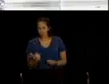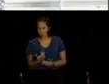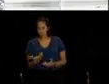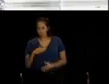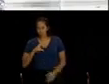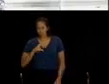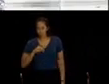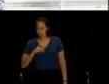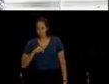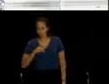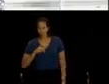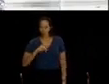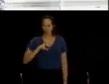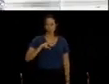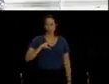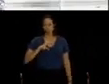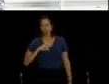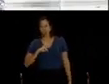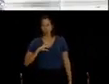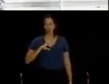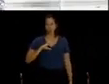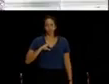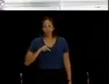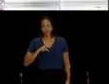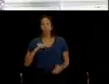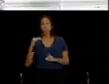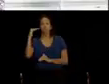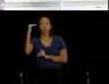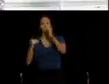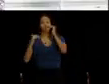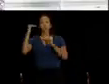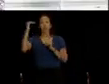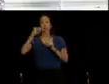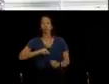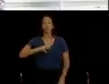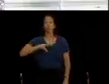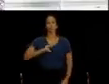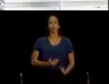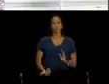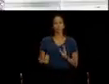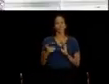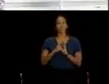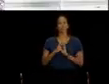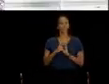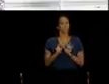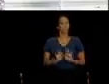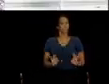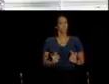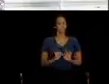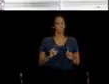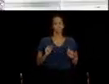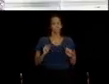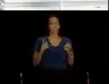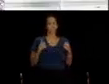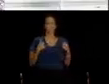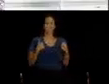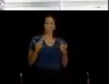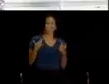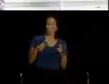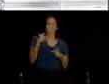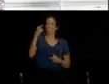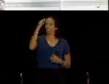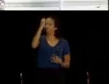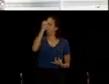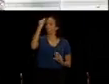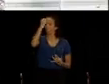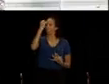was starting to see her worth. Now, these articles and everything going well made me start to think,